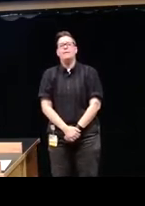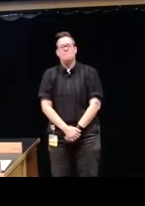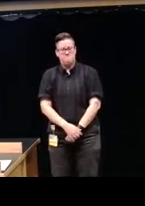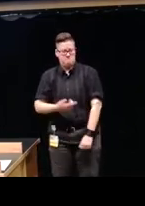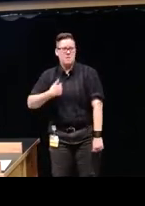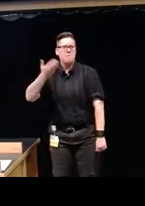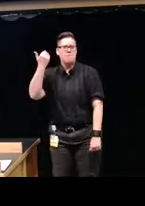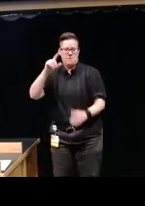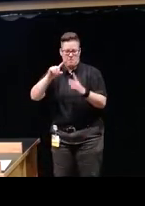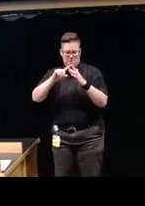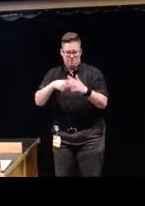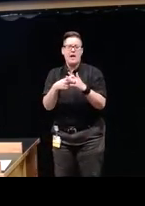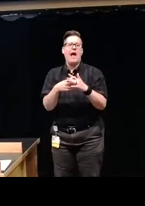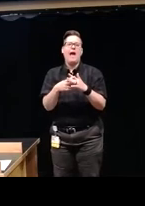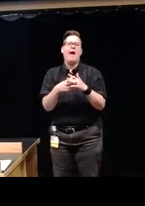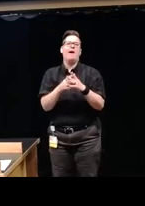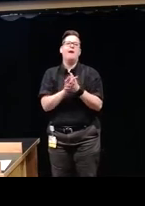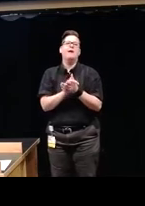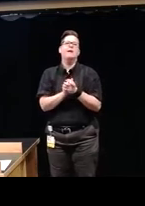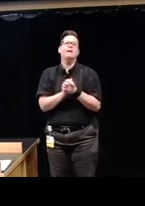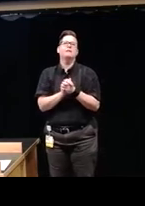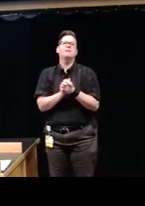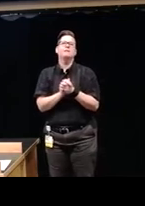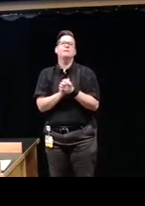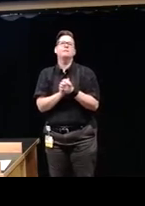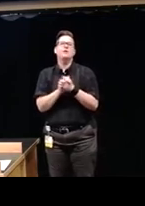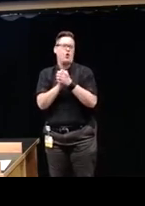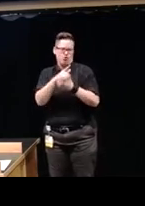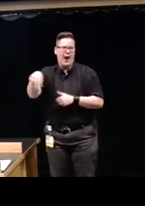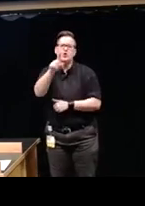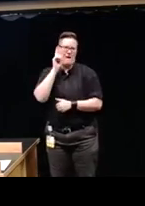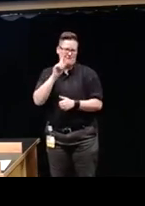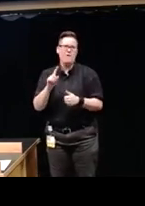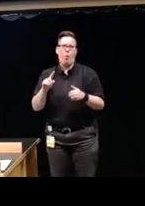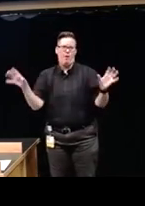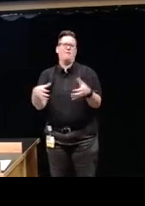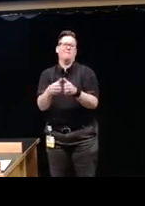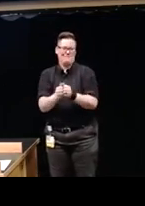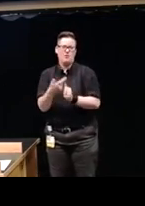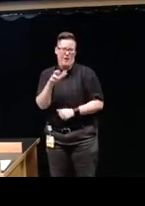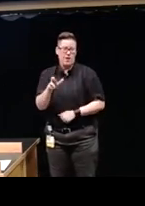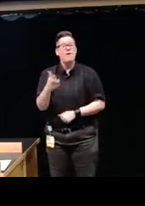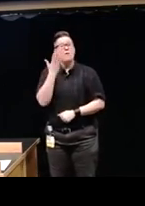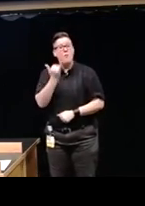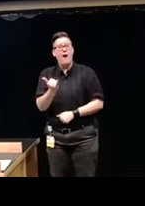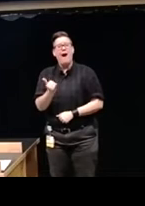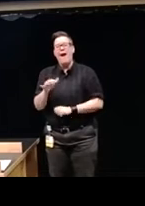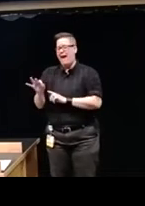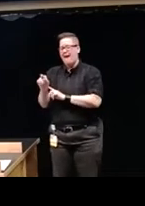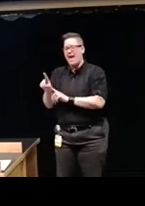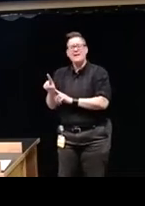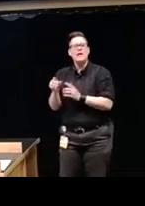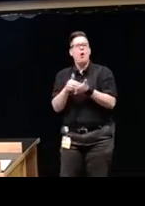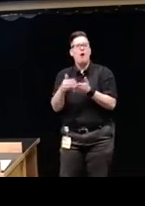with a congratulatory note to all of you, the reason for that is manyfold, but in part, this condition has fallen through the